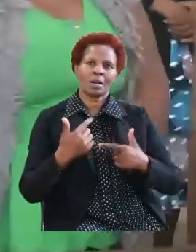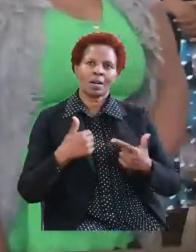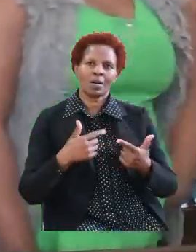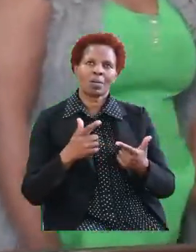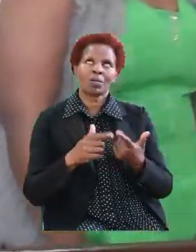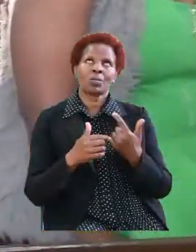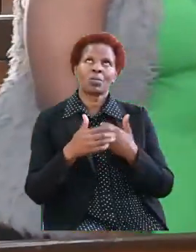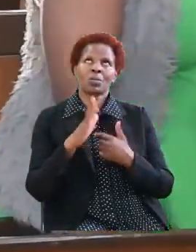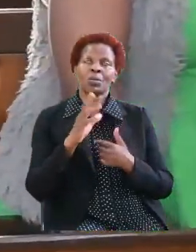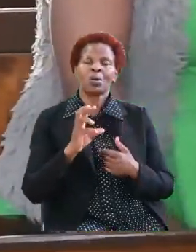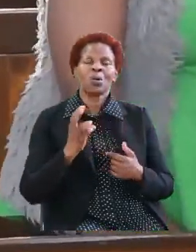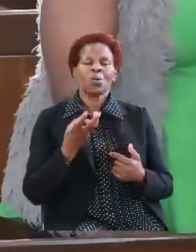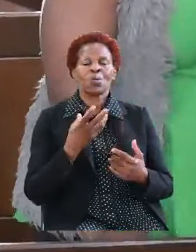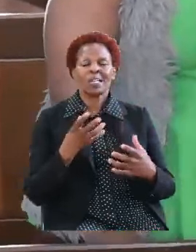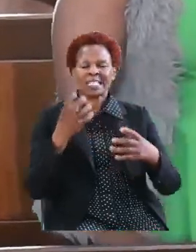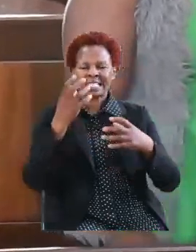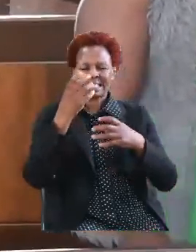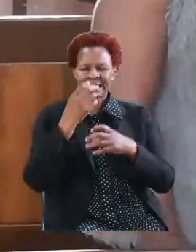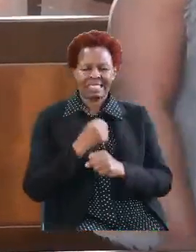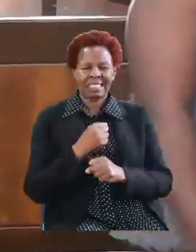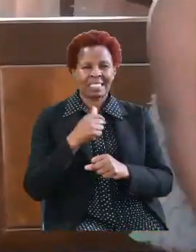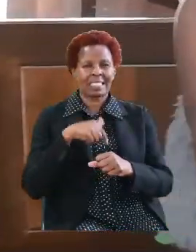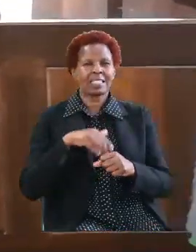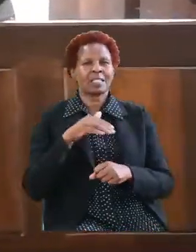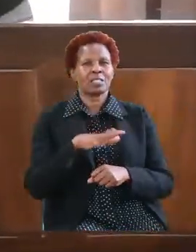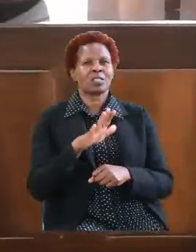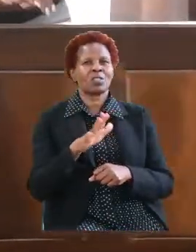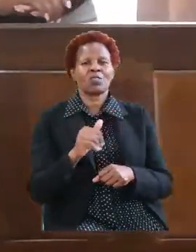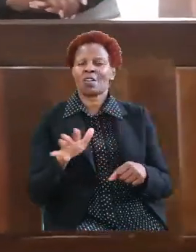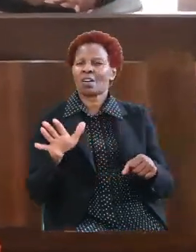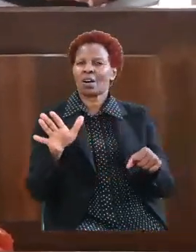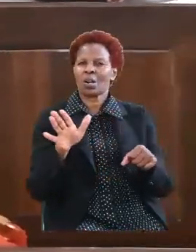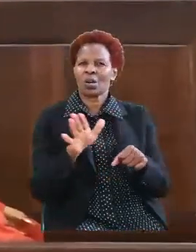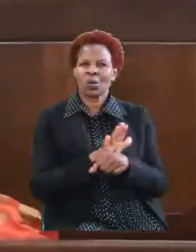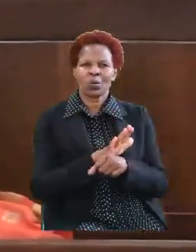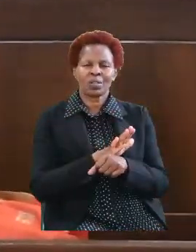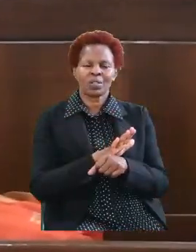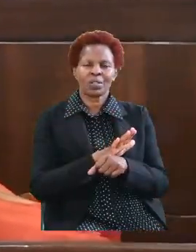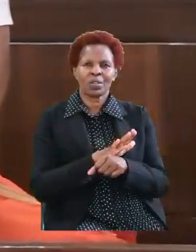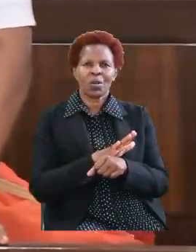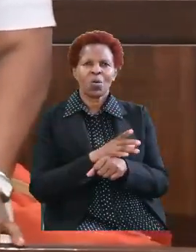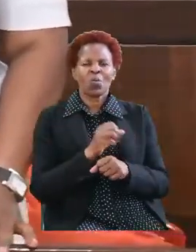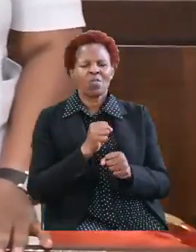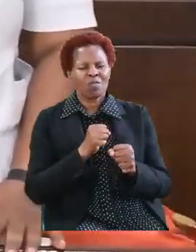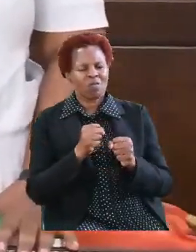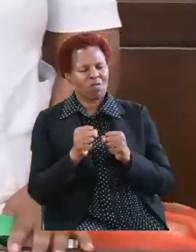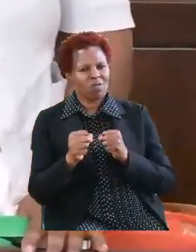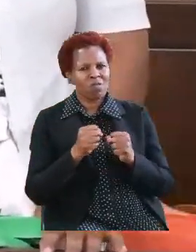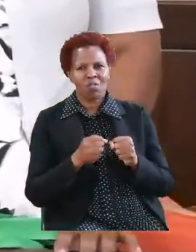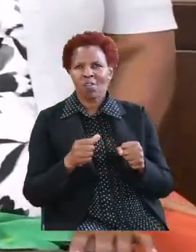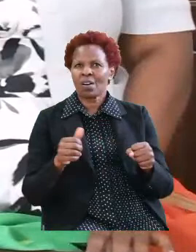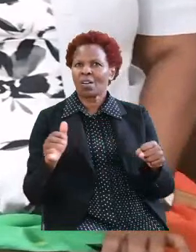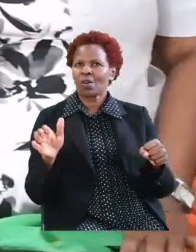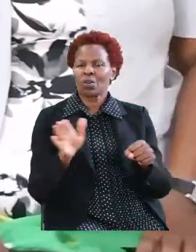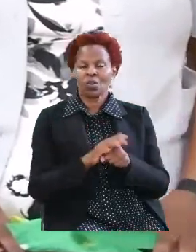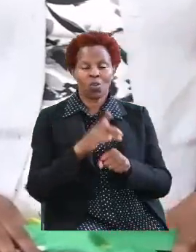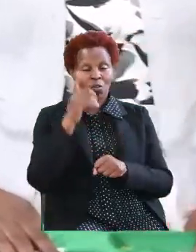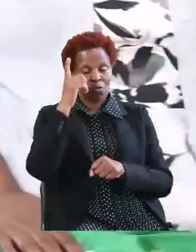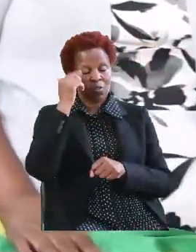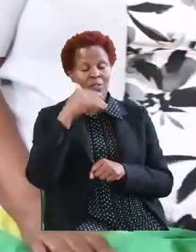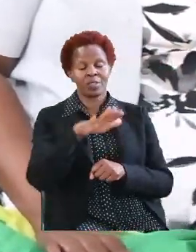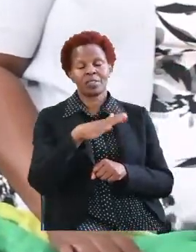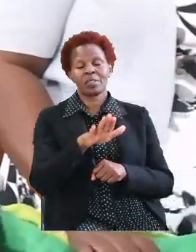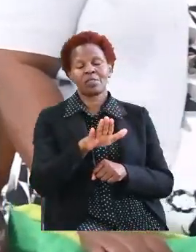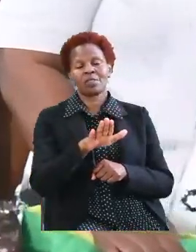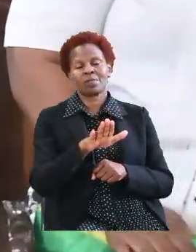We have trusted in ourselves so much. We have thought for many times and many days that we can provide for us.